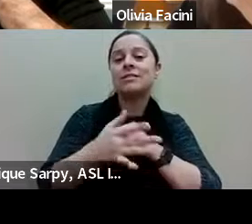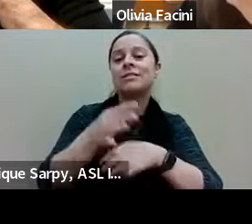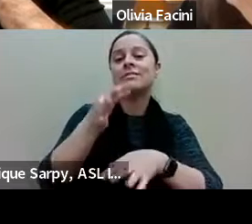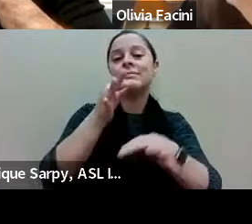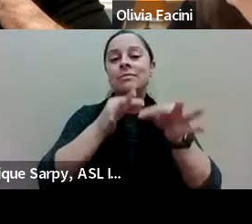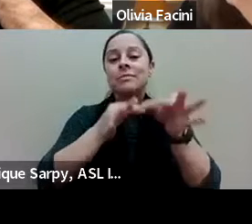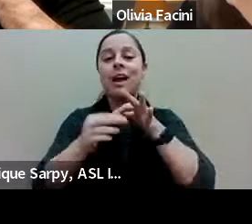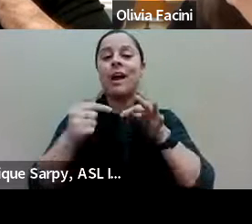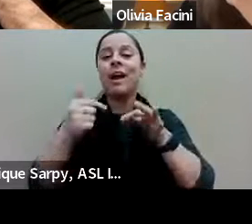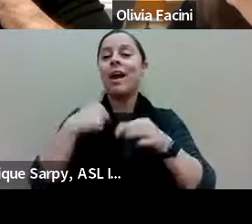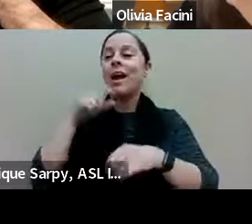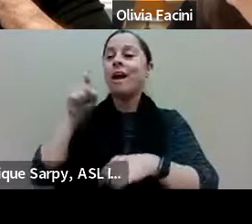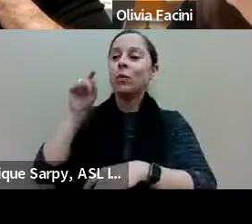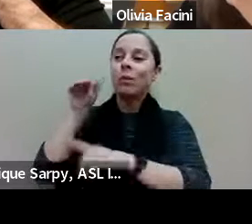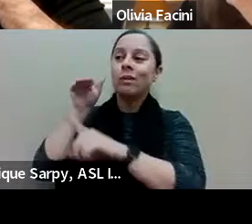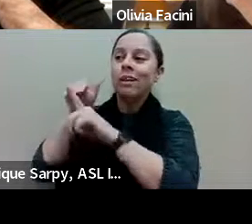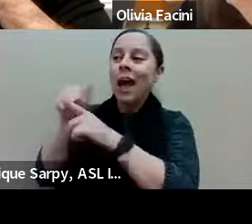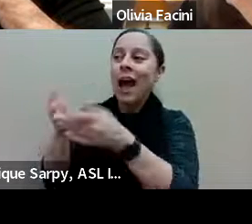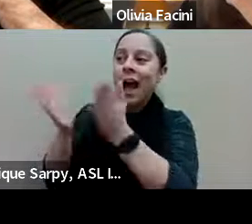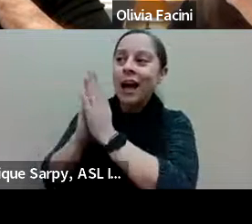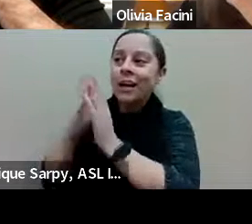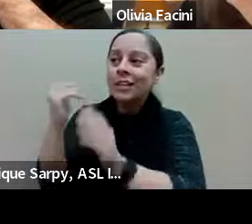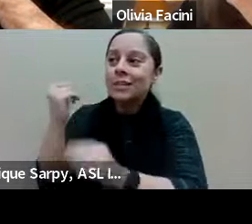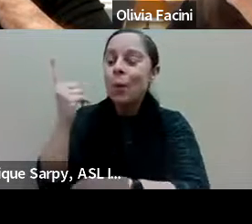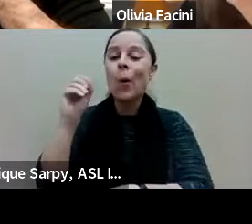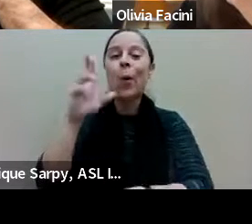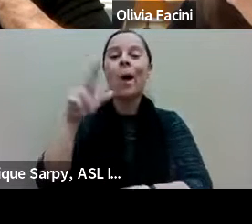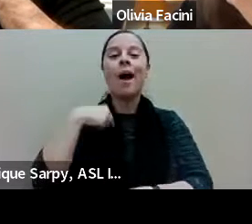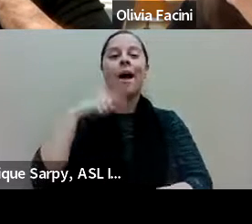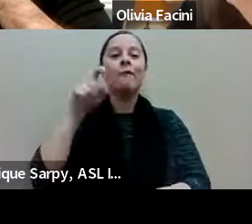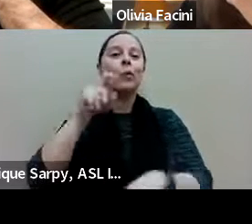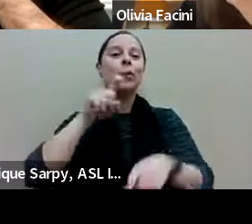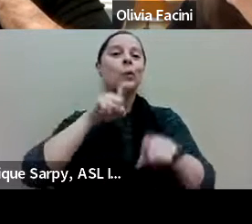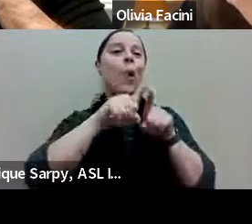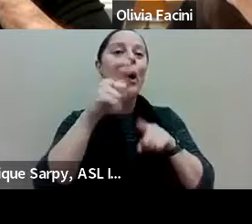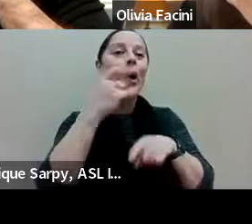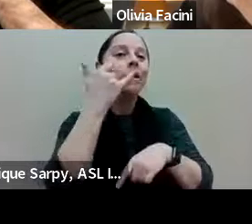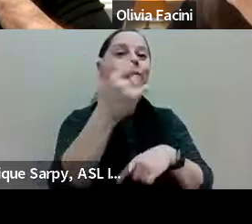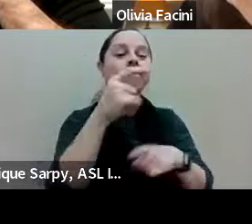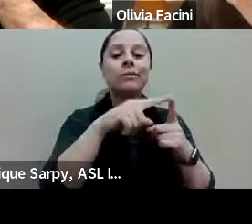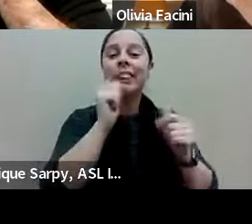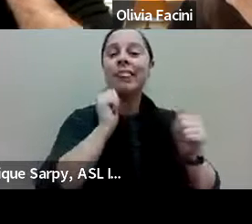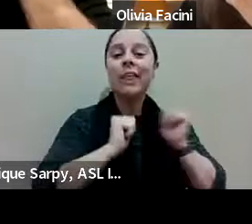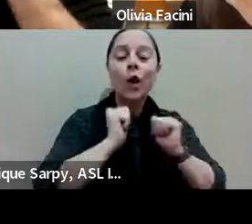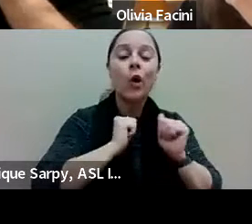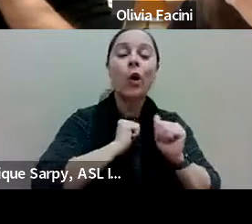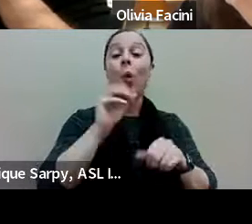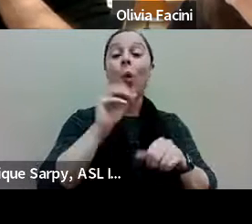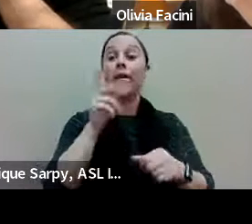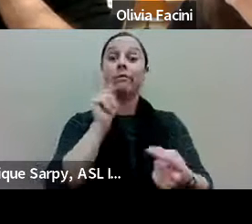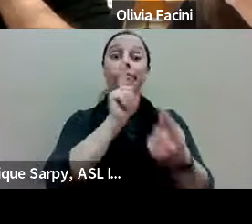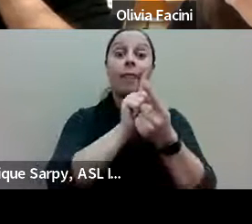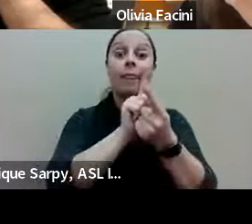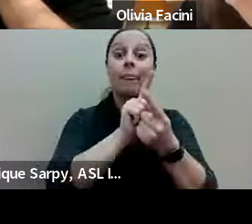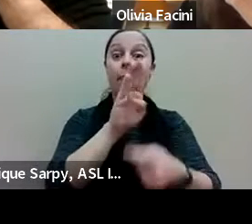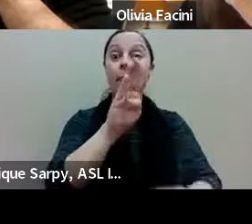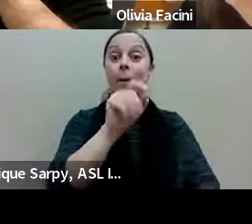ask someone or try to call the theater and go through the box office and have to wait.